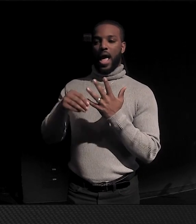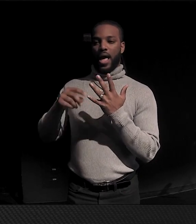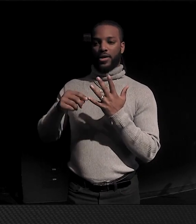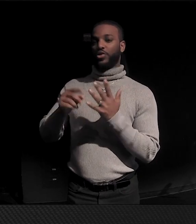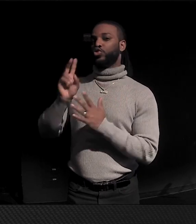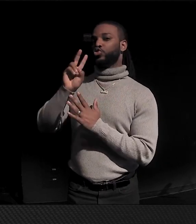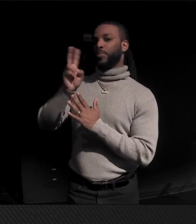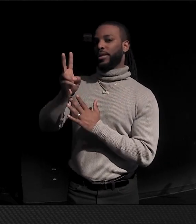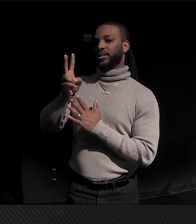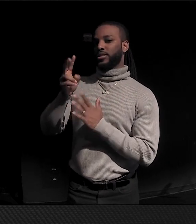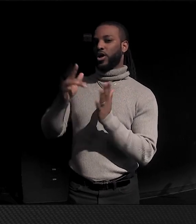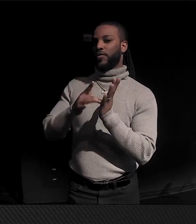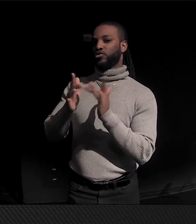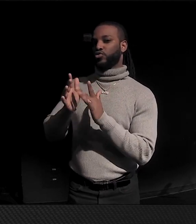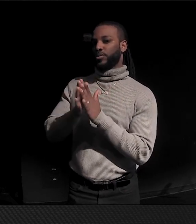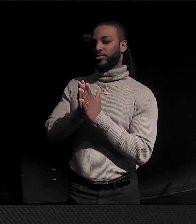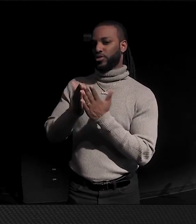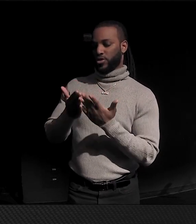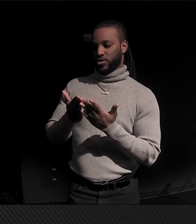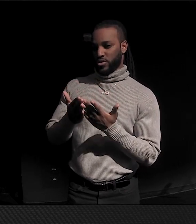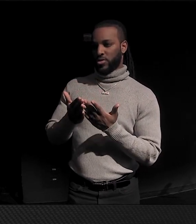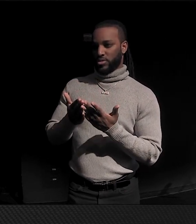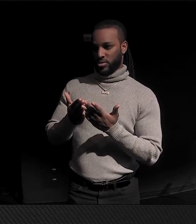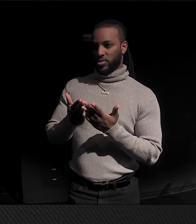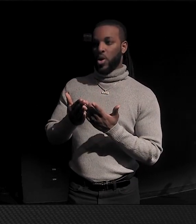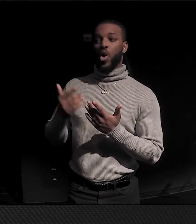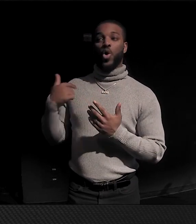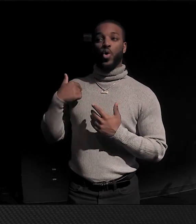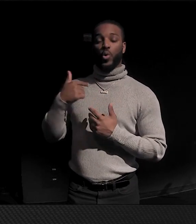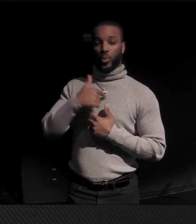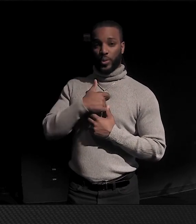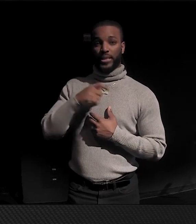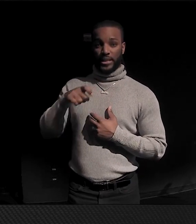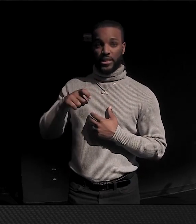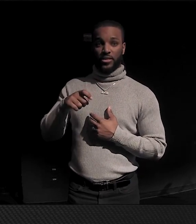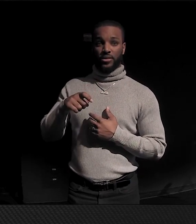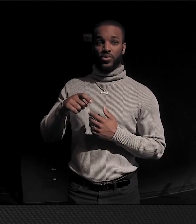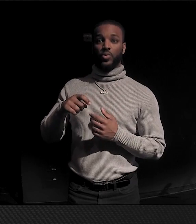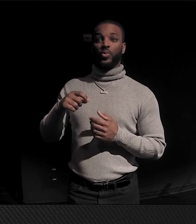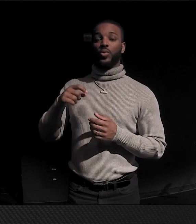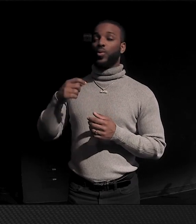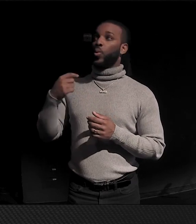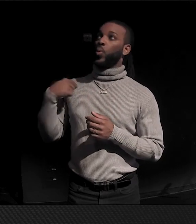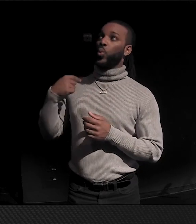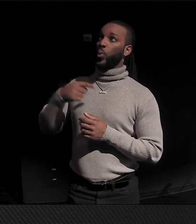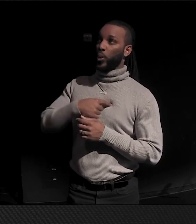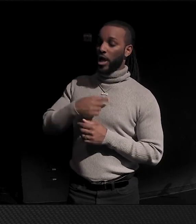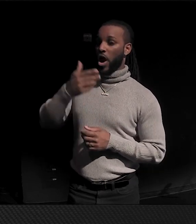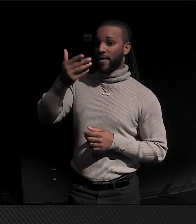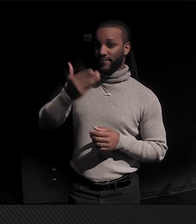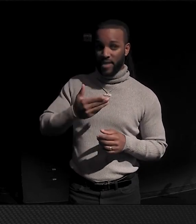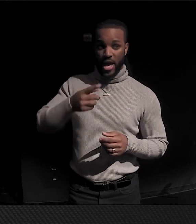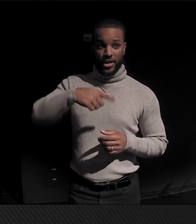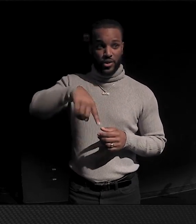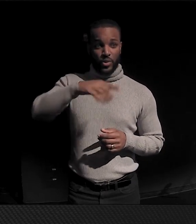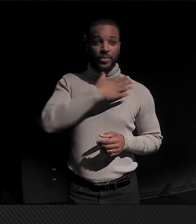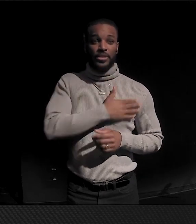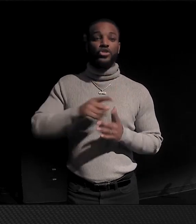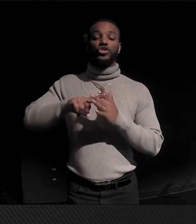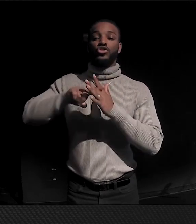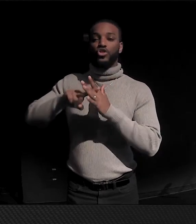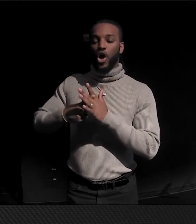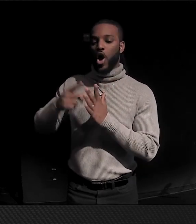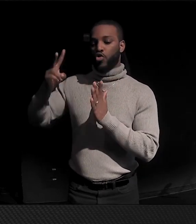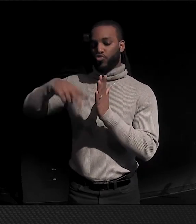of Scripture to the deal. And we're inviting you, inviting you, please start reading